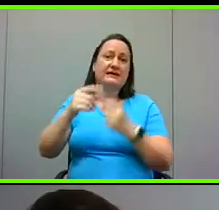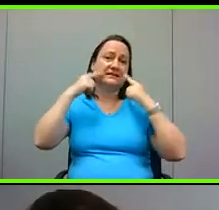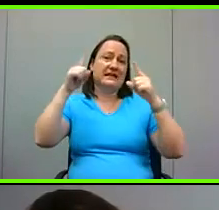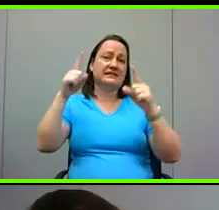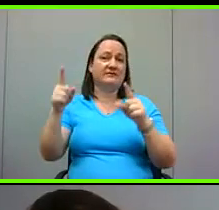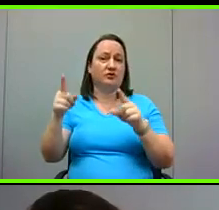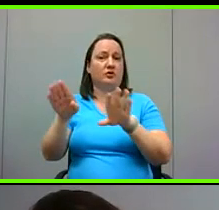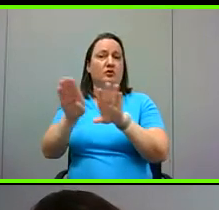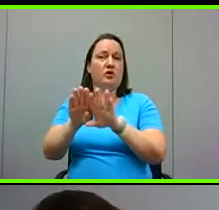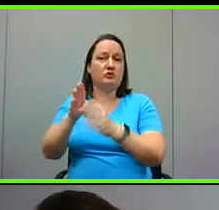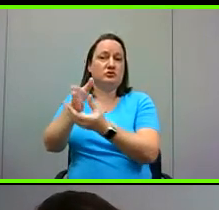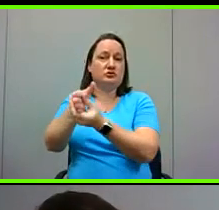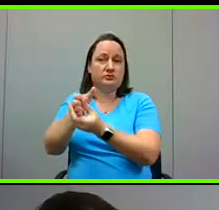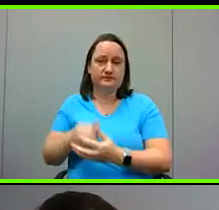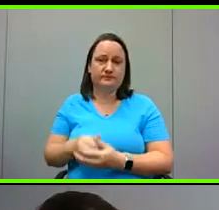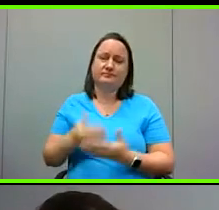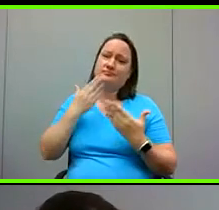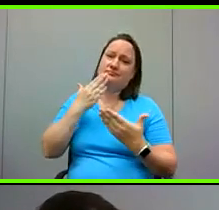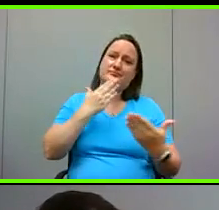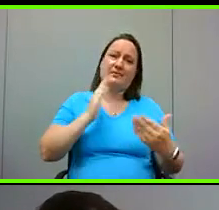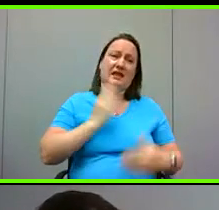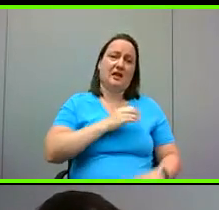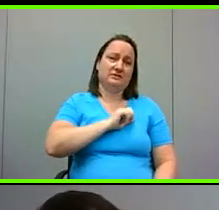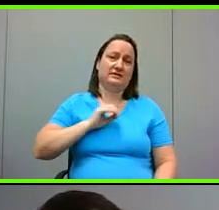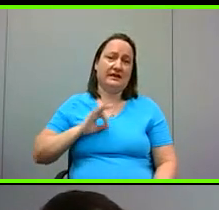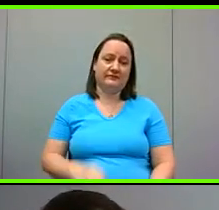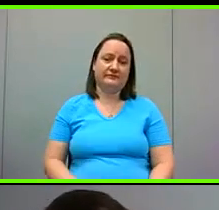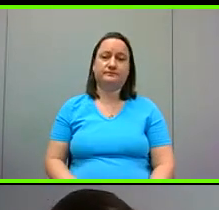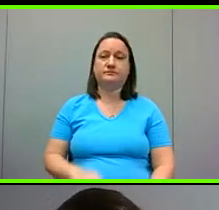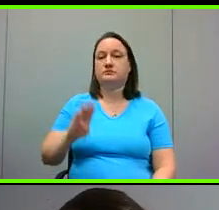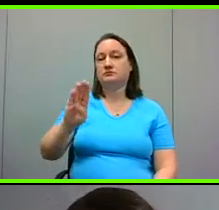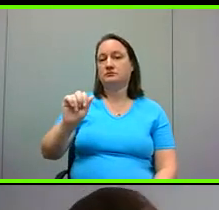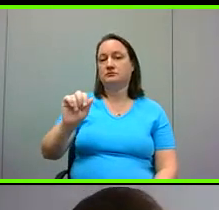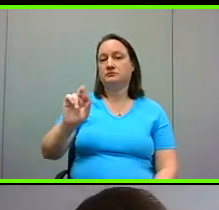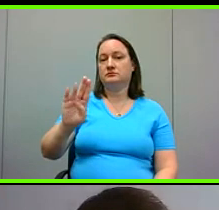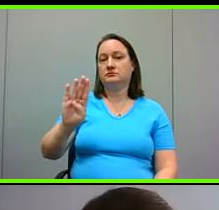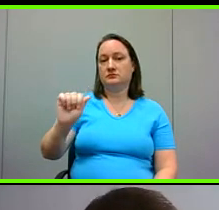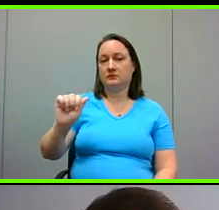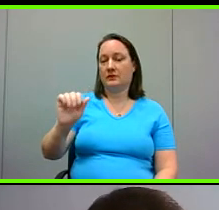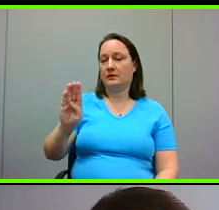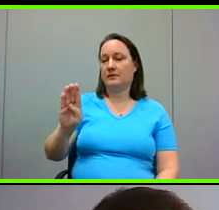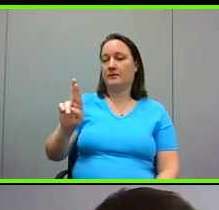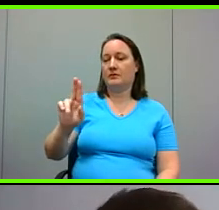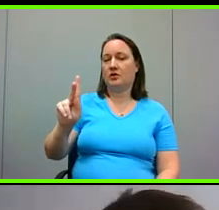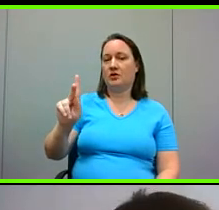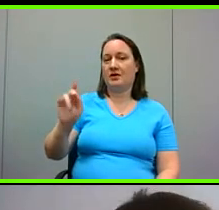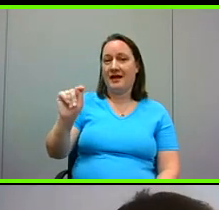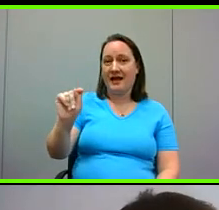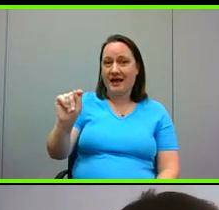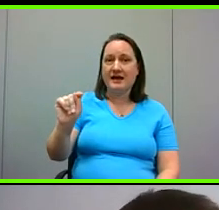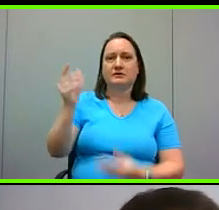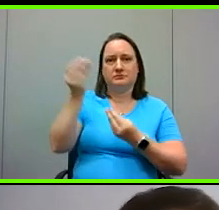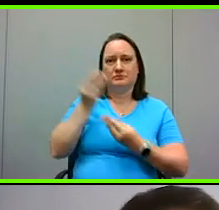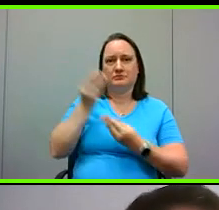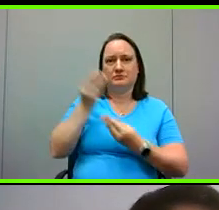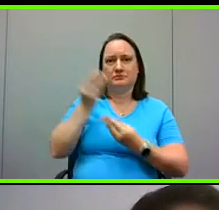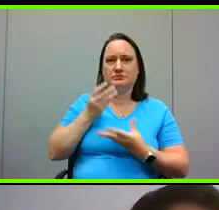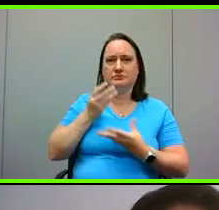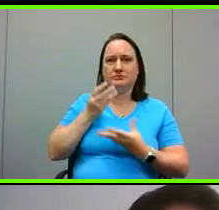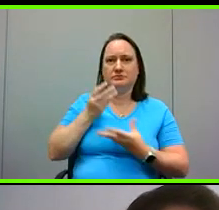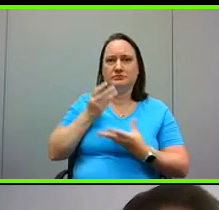that. Barbara Burkett gives us great data each day, each week. And one thing that came out just this past week was